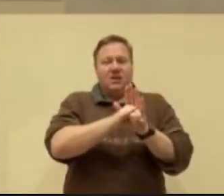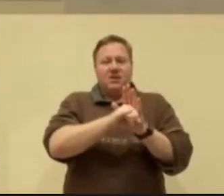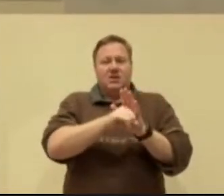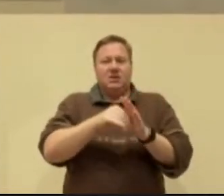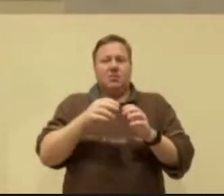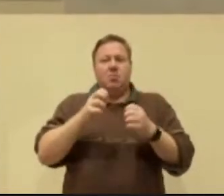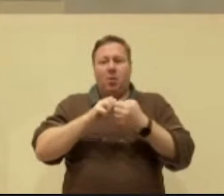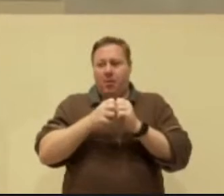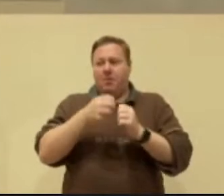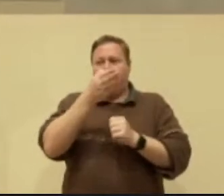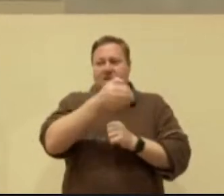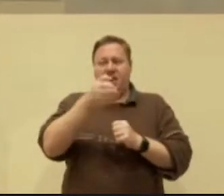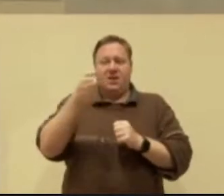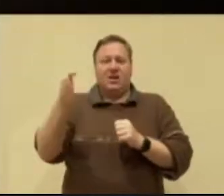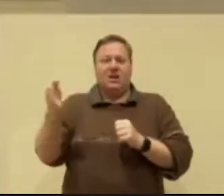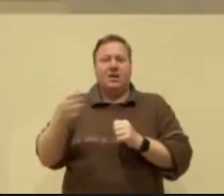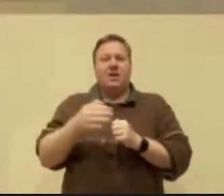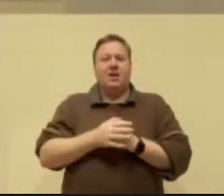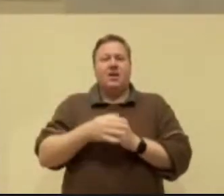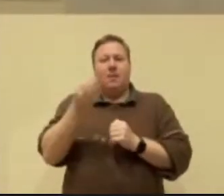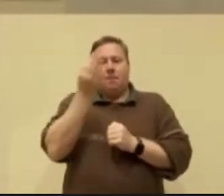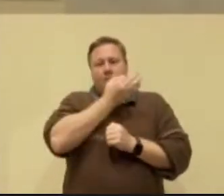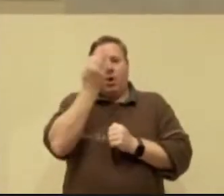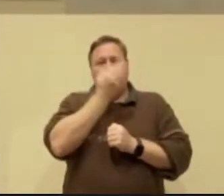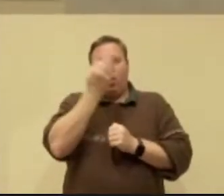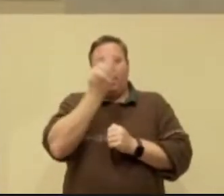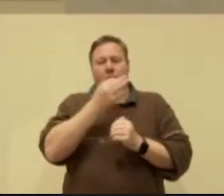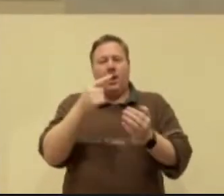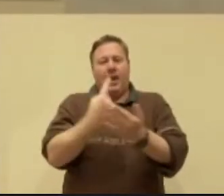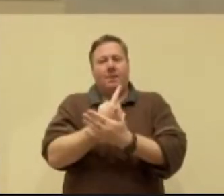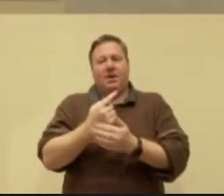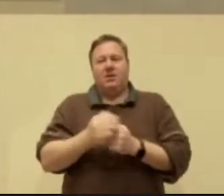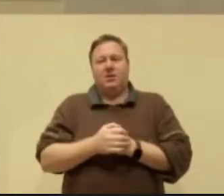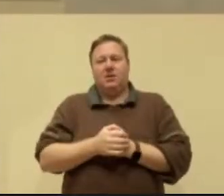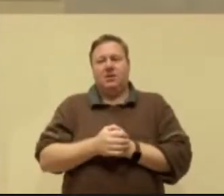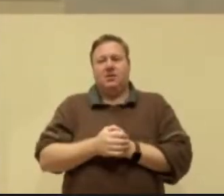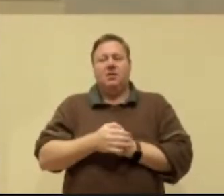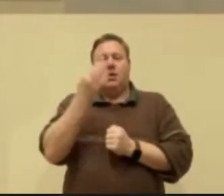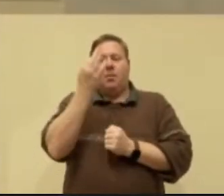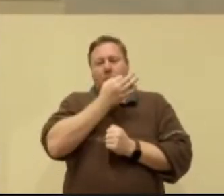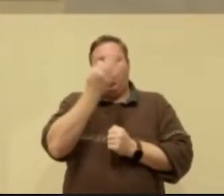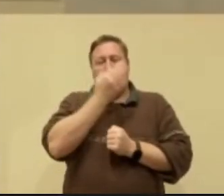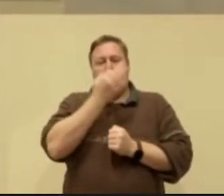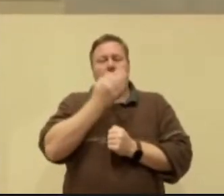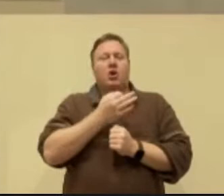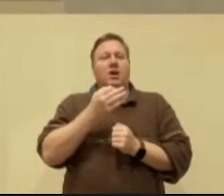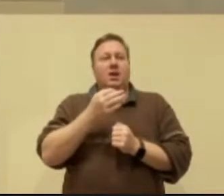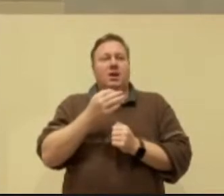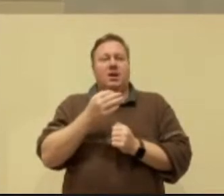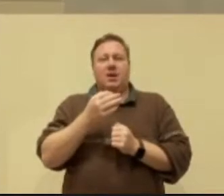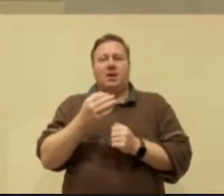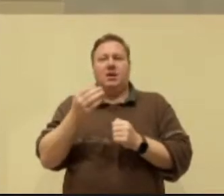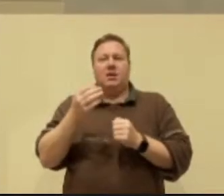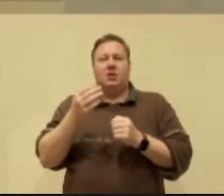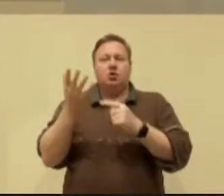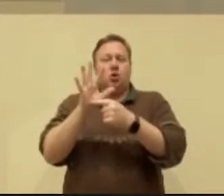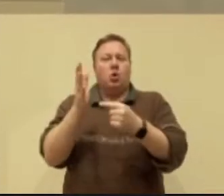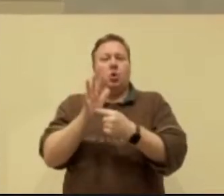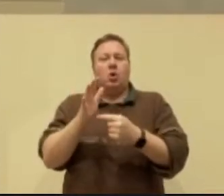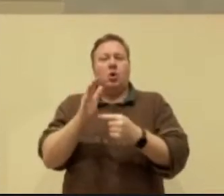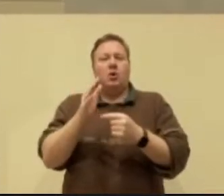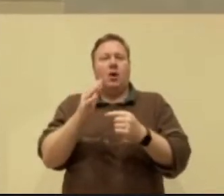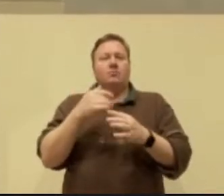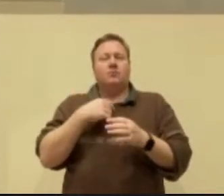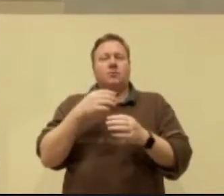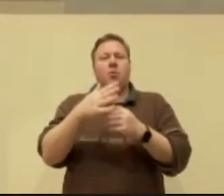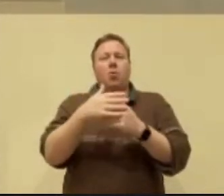spots for a bullying the plan is to have the bullying campaign every month at various schools we